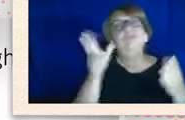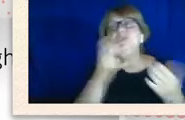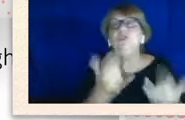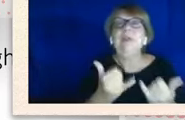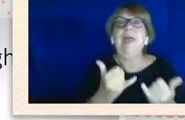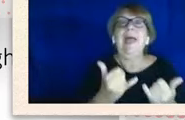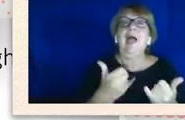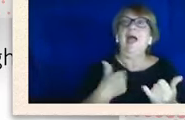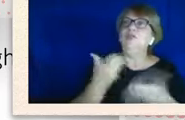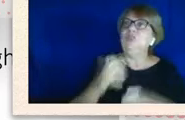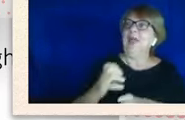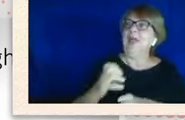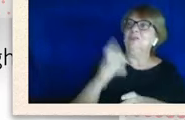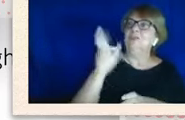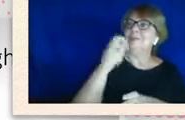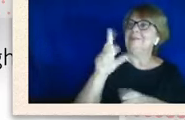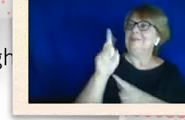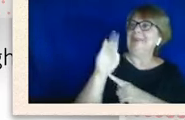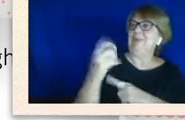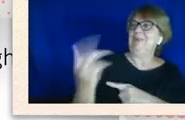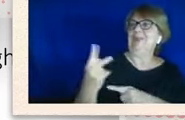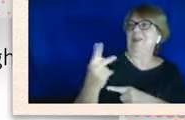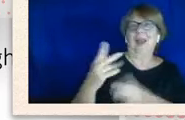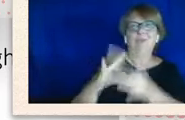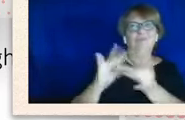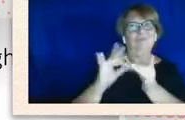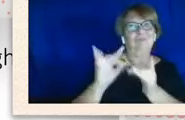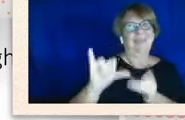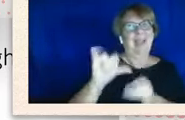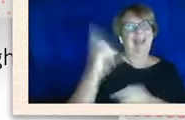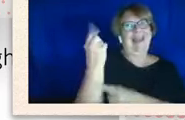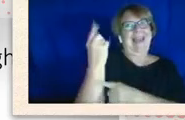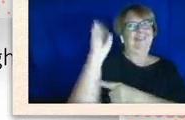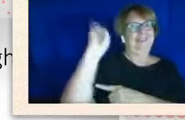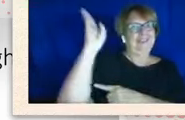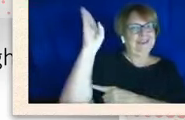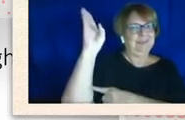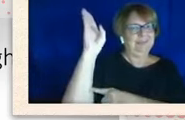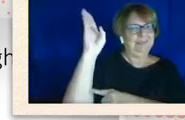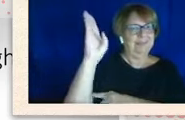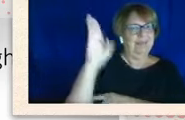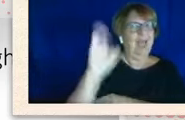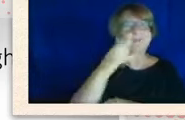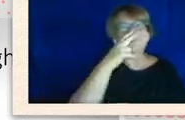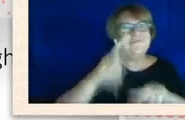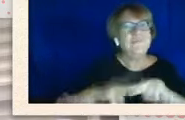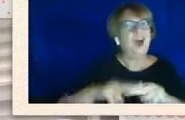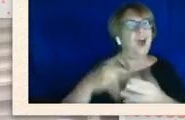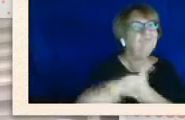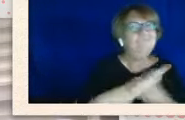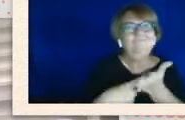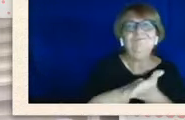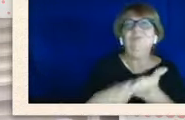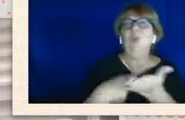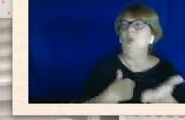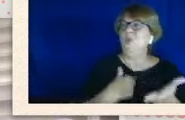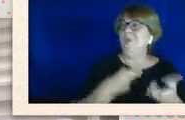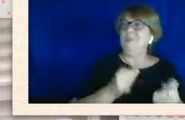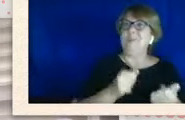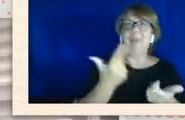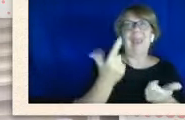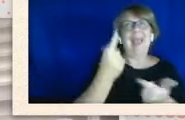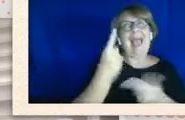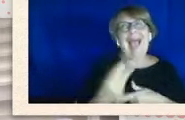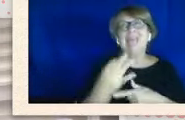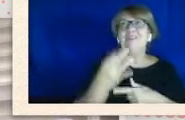talk about all of this at last year's Family Cafe. It was a really fun discussion. We actually spent about half of the presentation